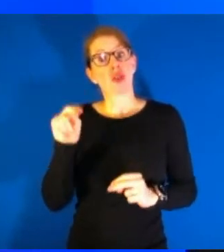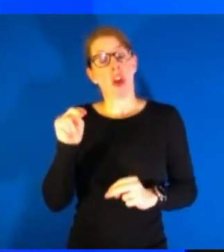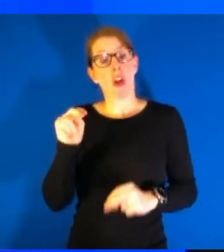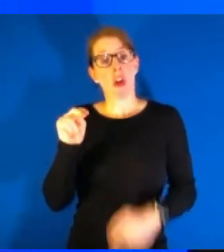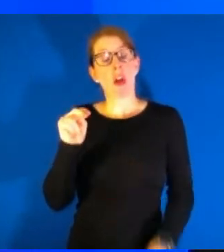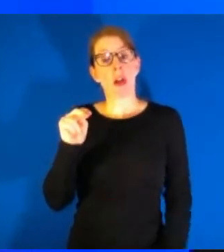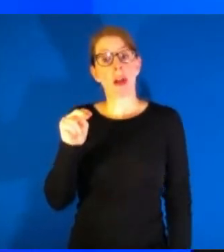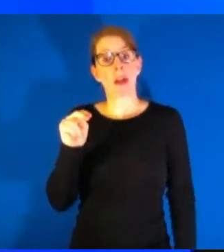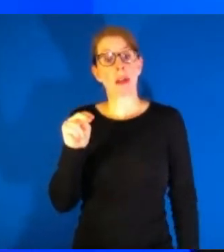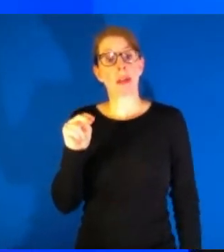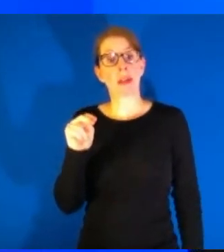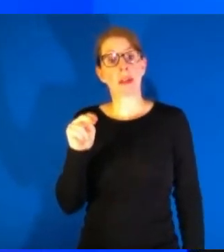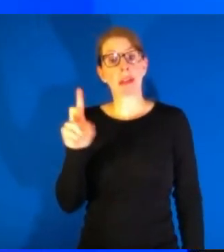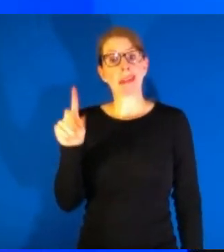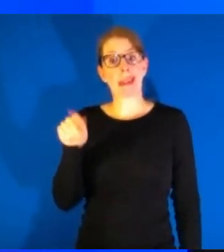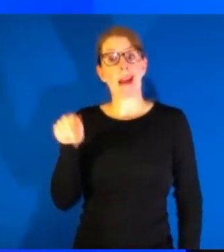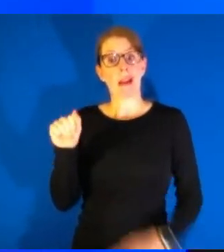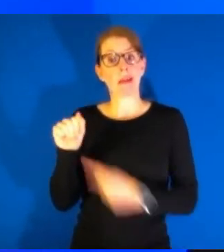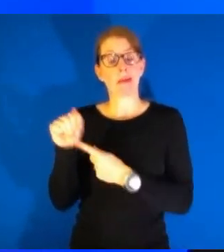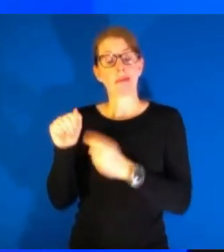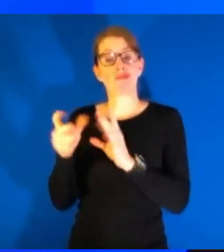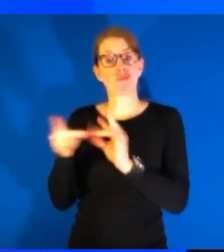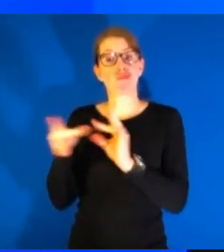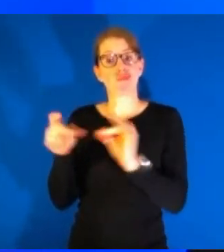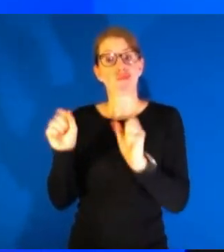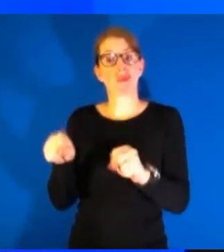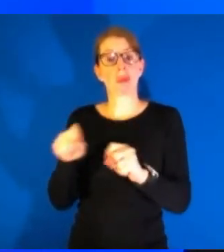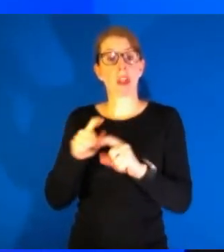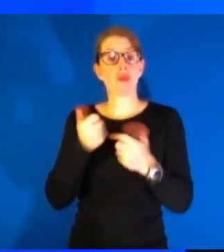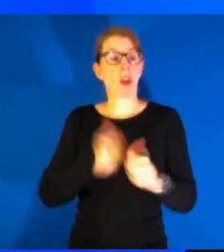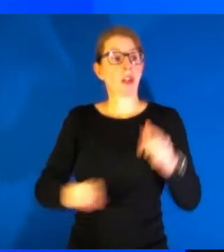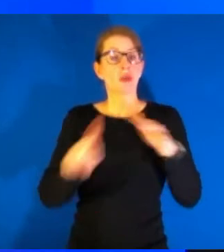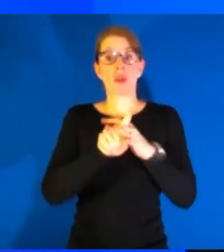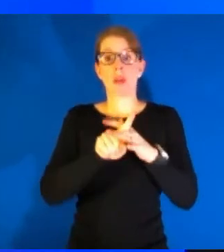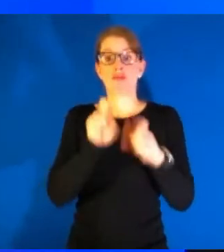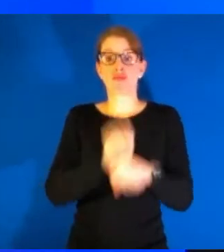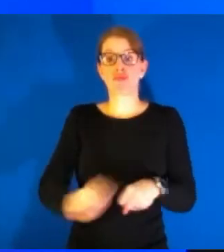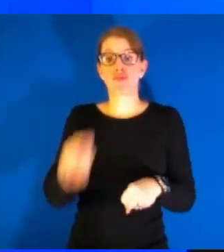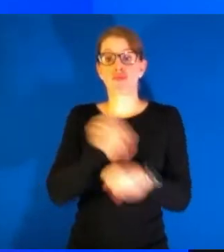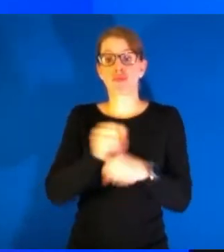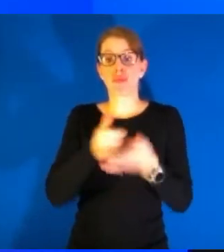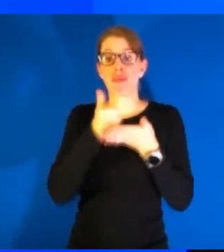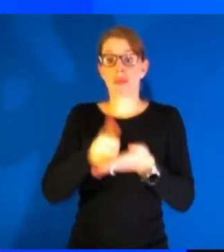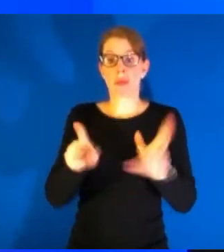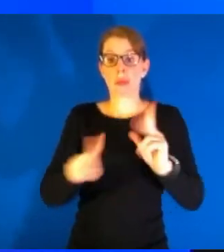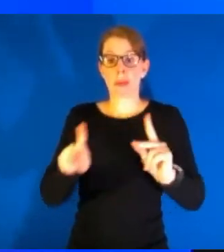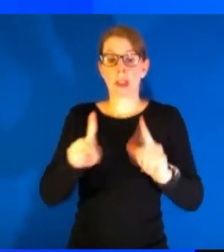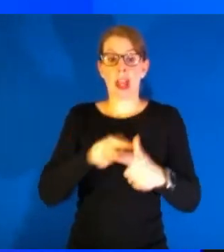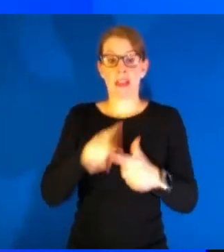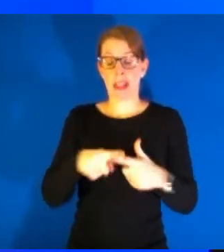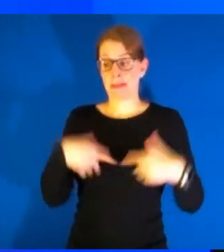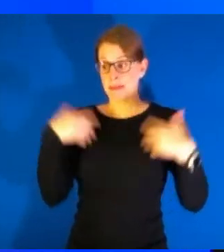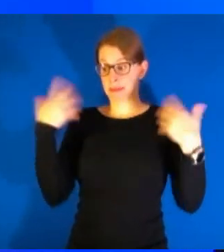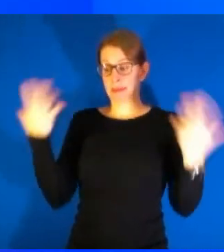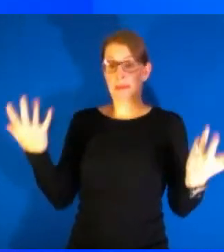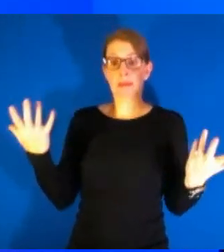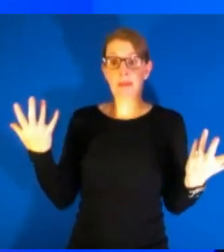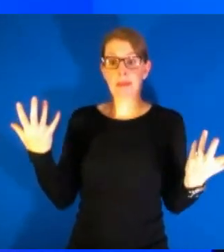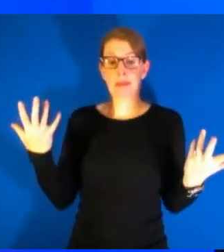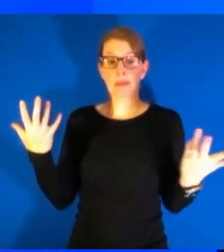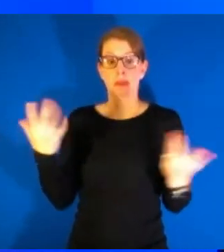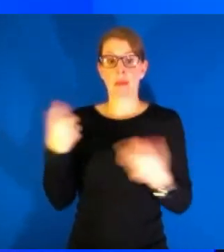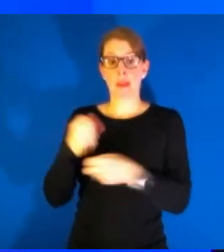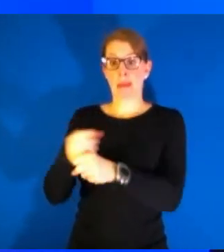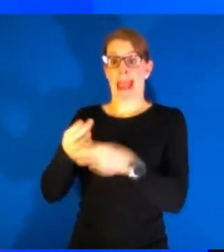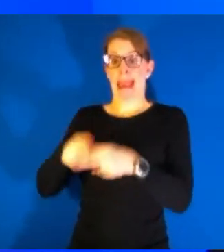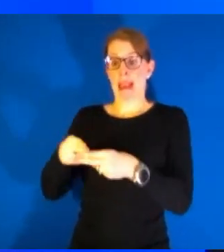same thing. You wake up in the morning, you're trying to just come in and do your job, help people out. And like you said, you're going to go make eggs and you don't have